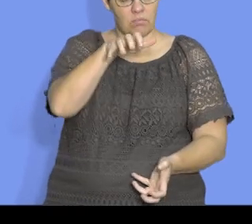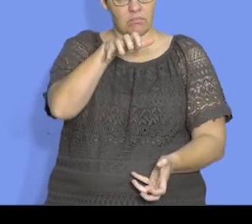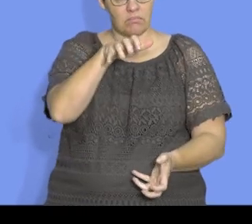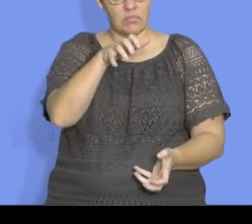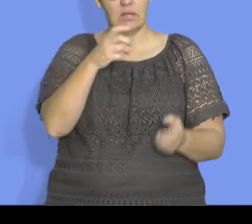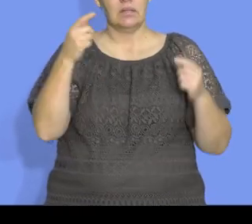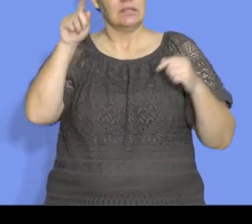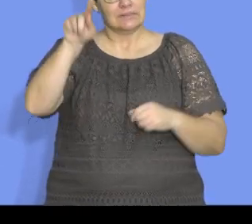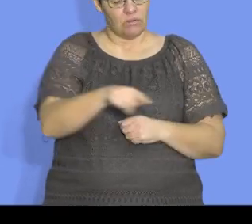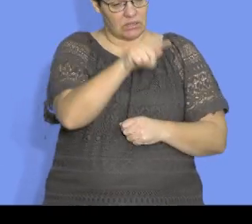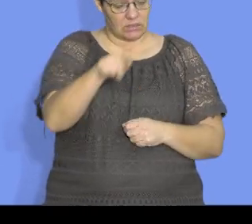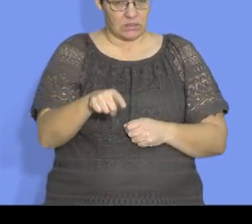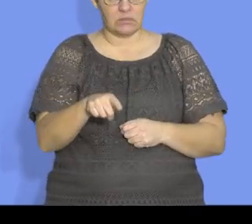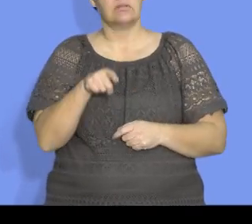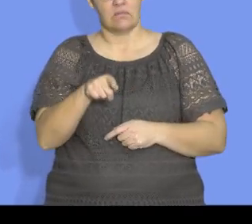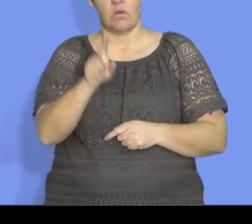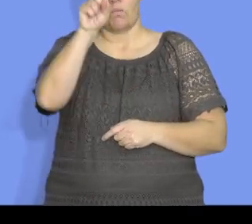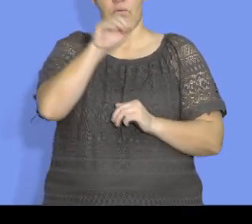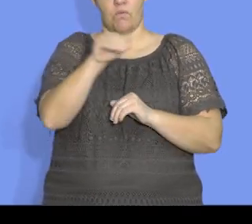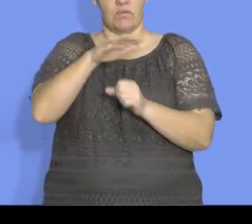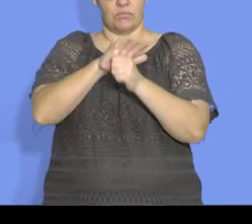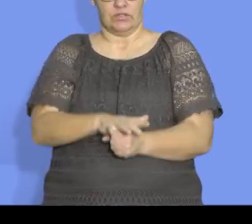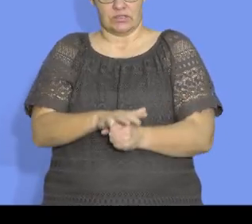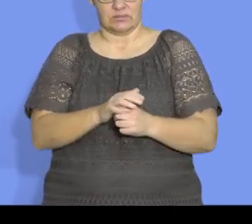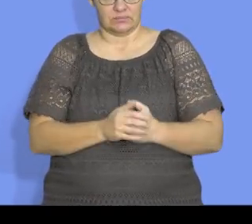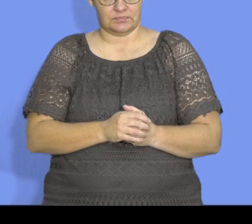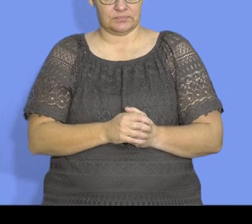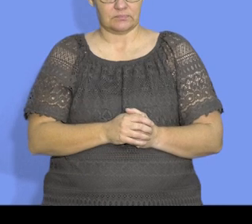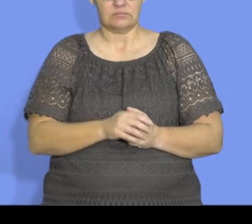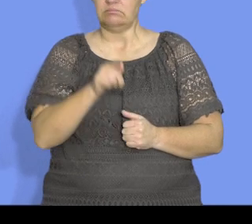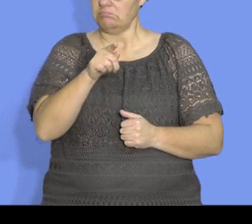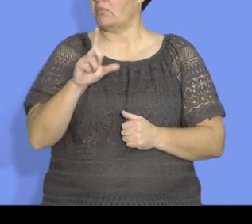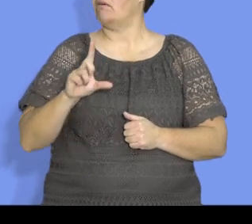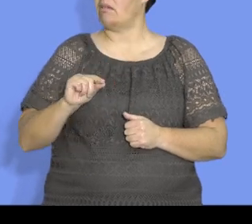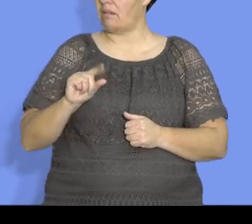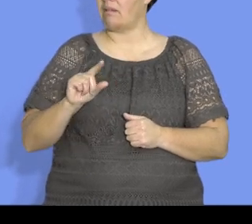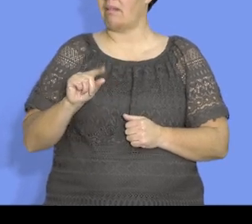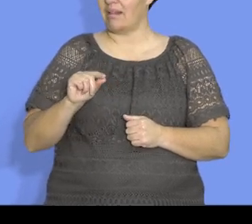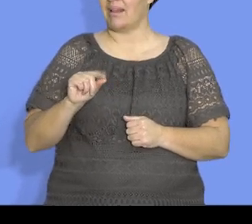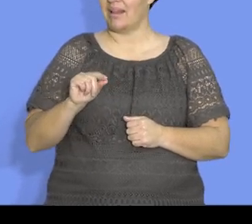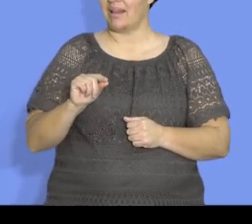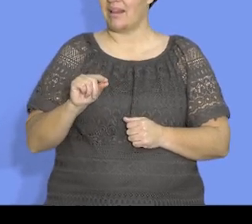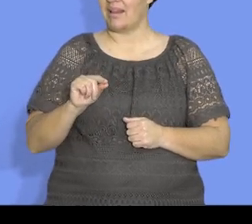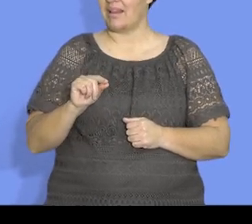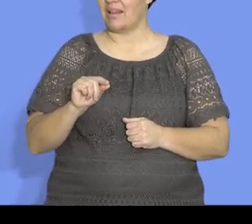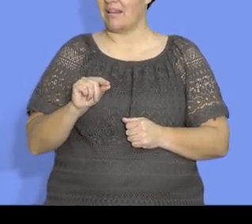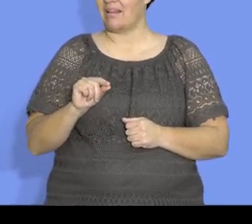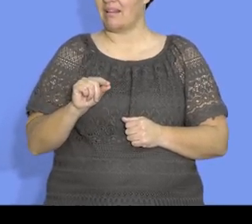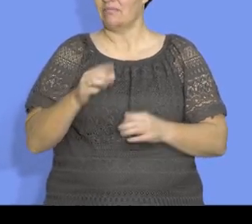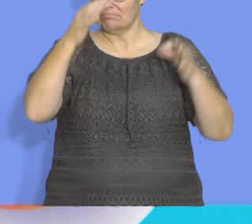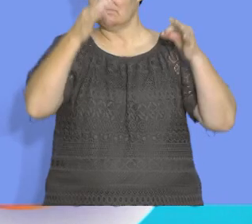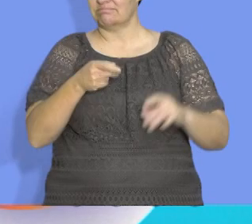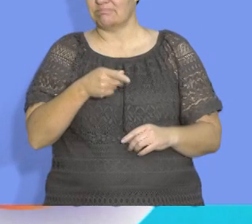directly proportional to 1 over pressure. And that's a very interesting conclusion that we've come